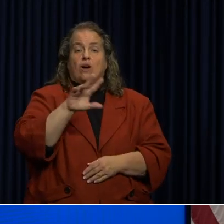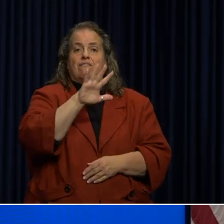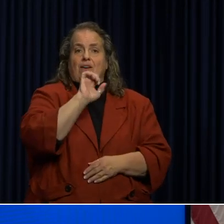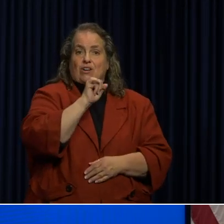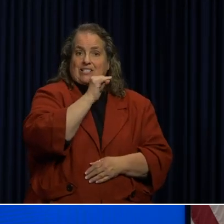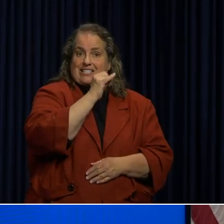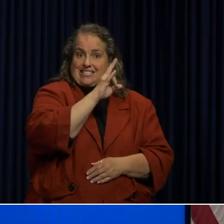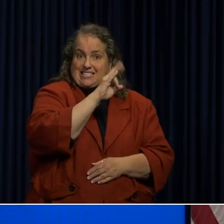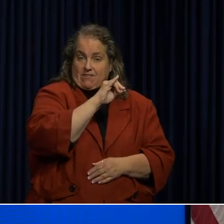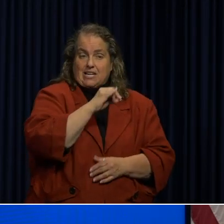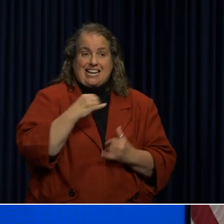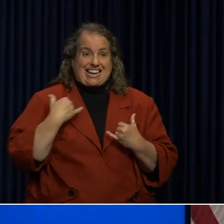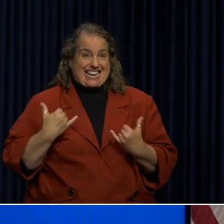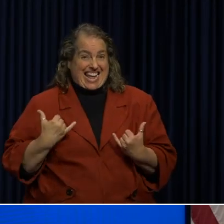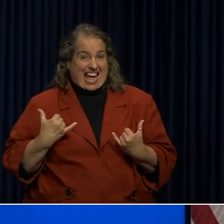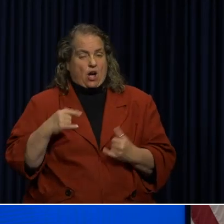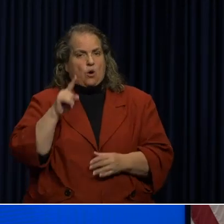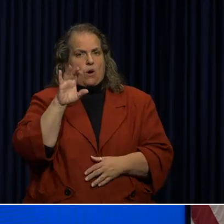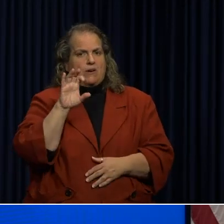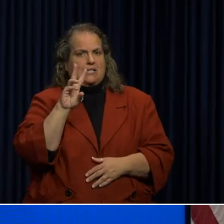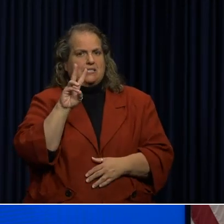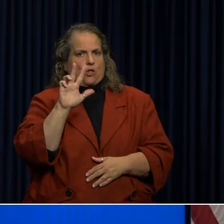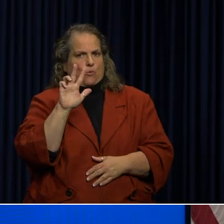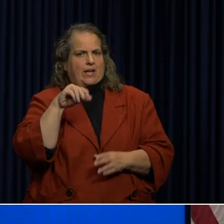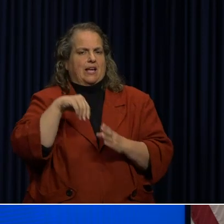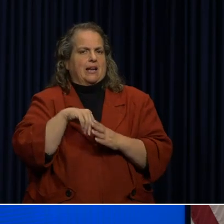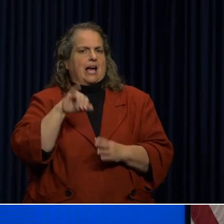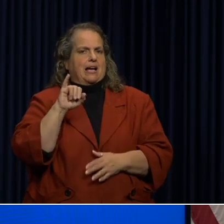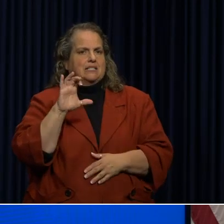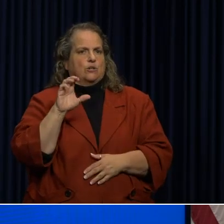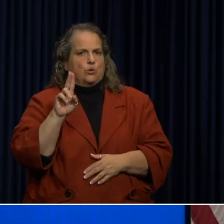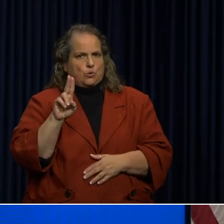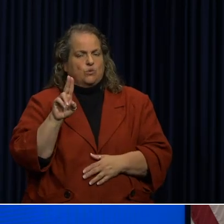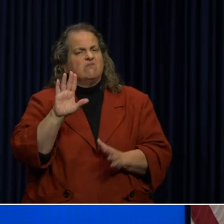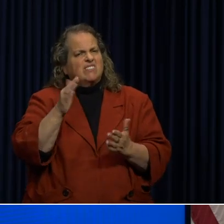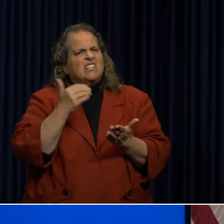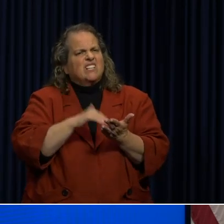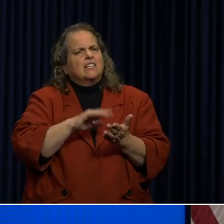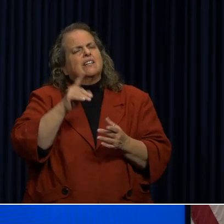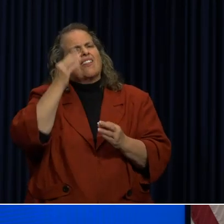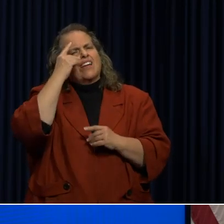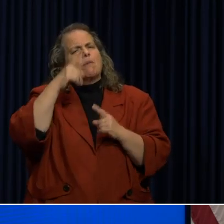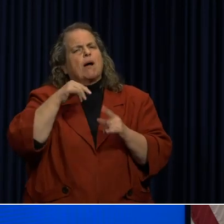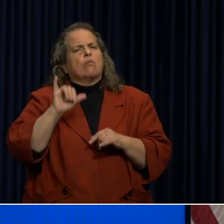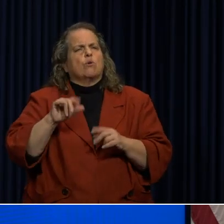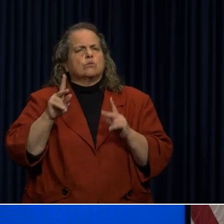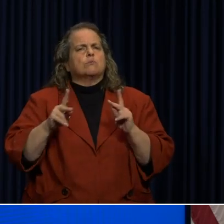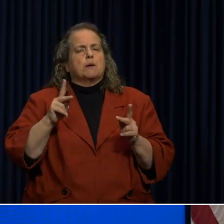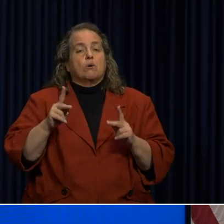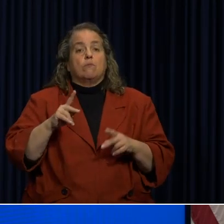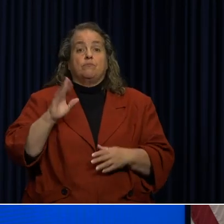Currently, 163. Let's think about them. Number recovered,